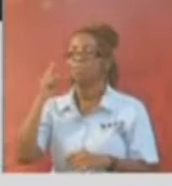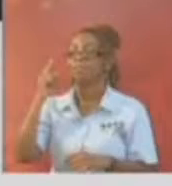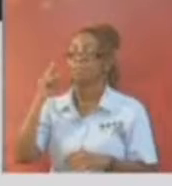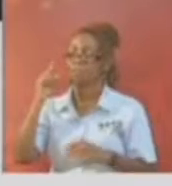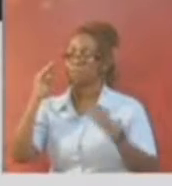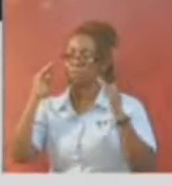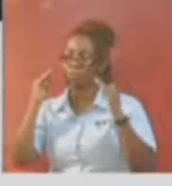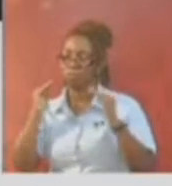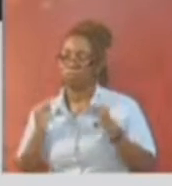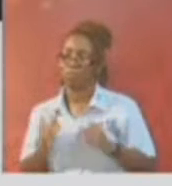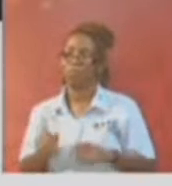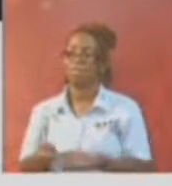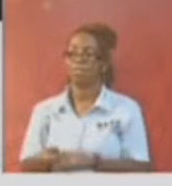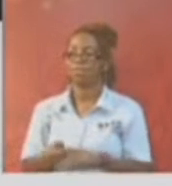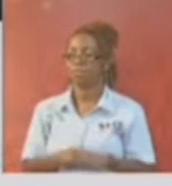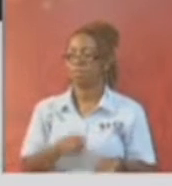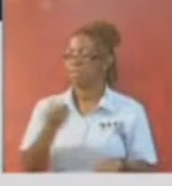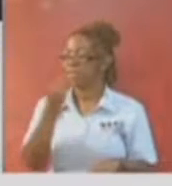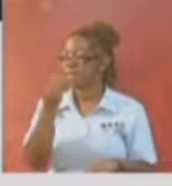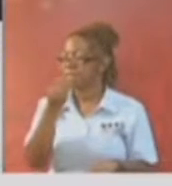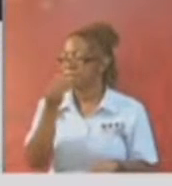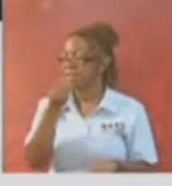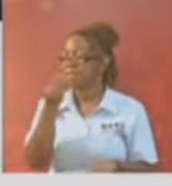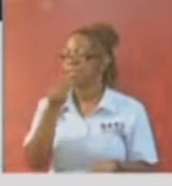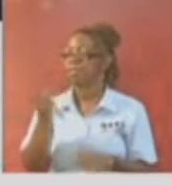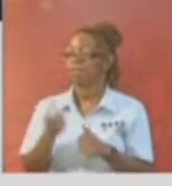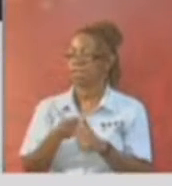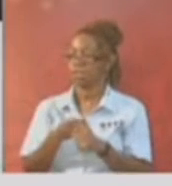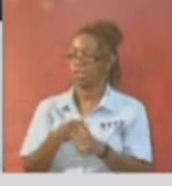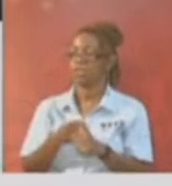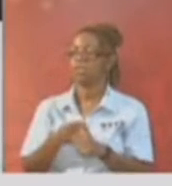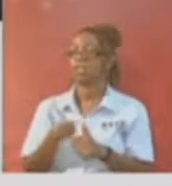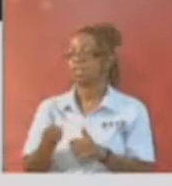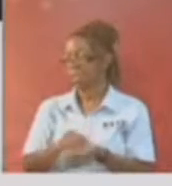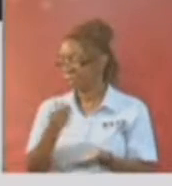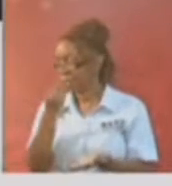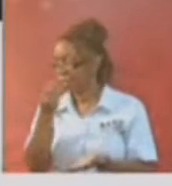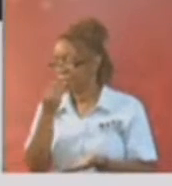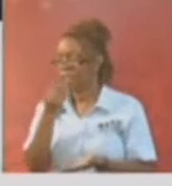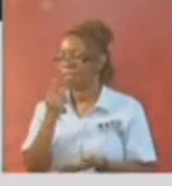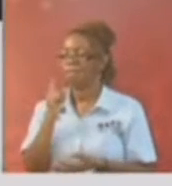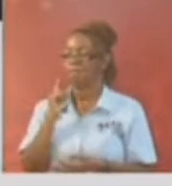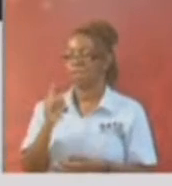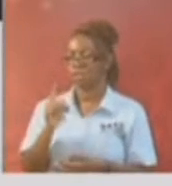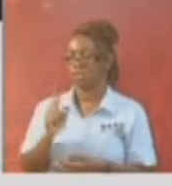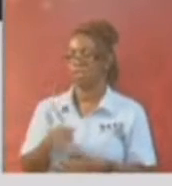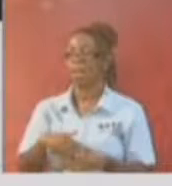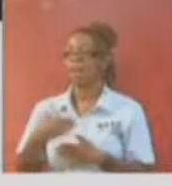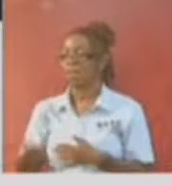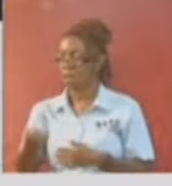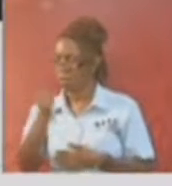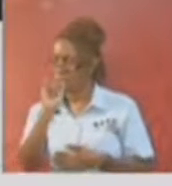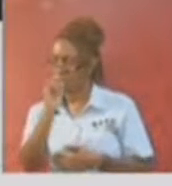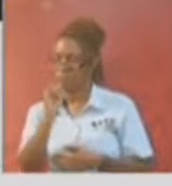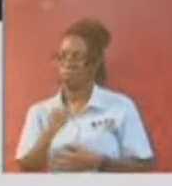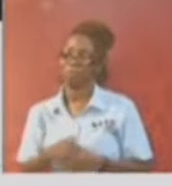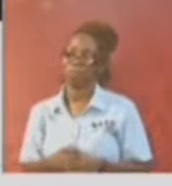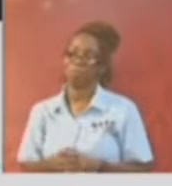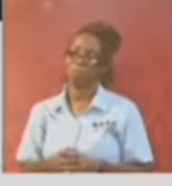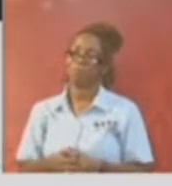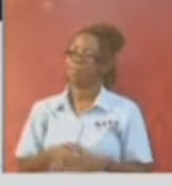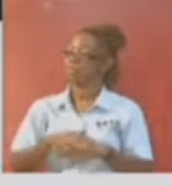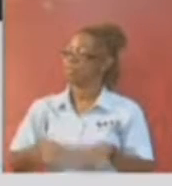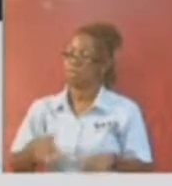in the presence of minors. And finally, avoid mixing alcohol consumption with the use of other